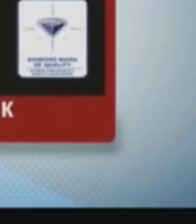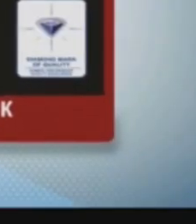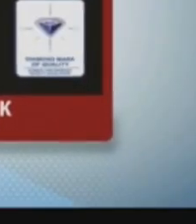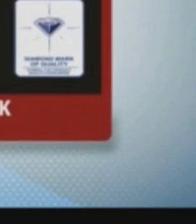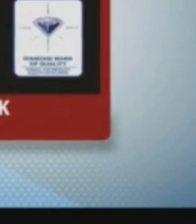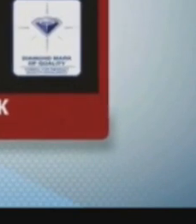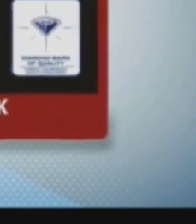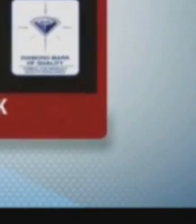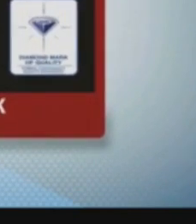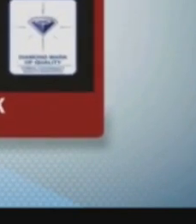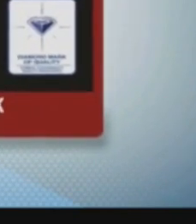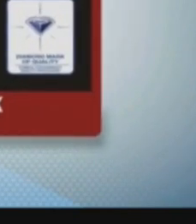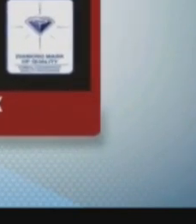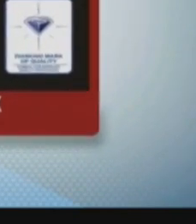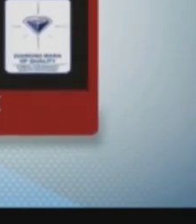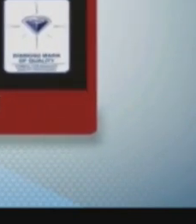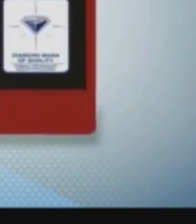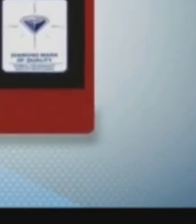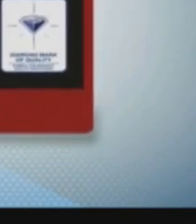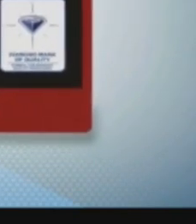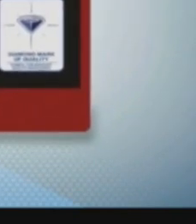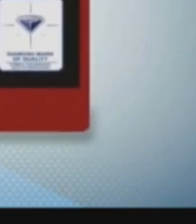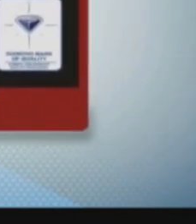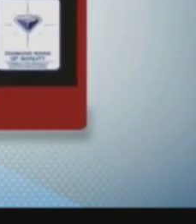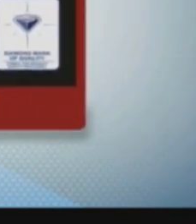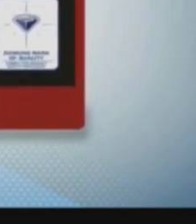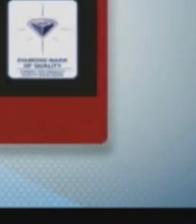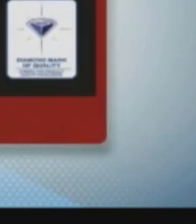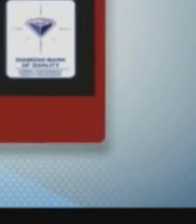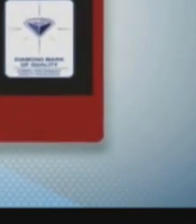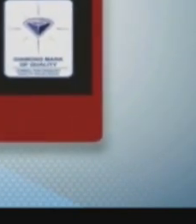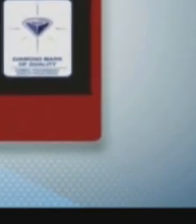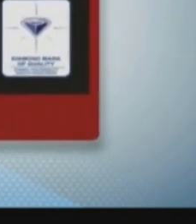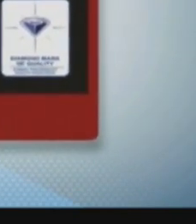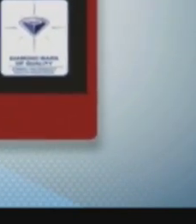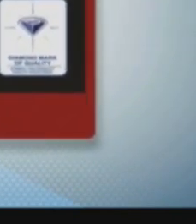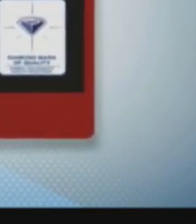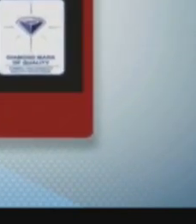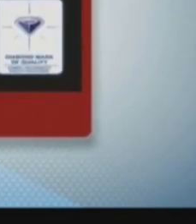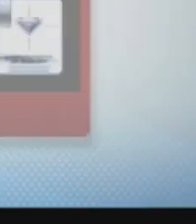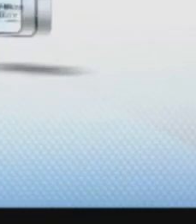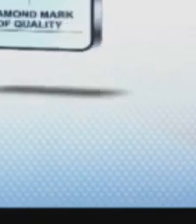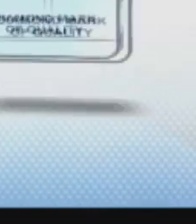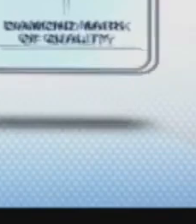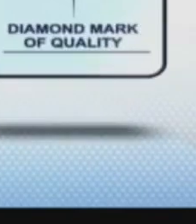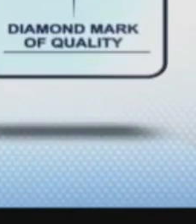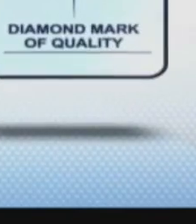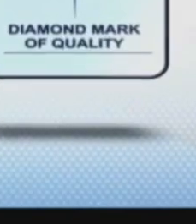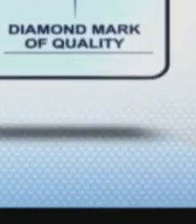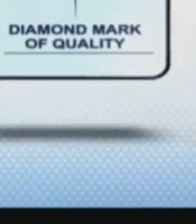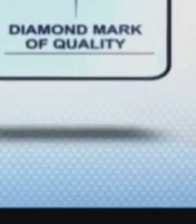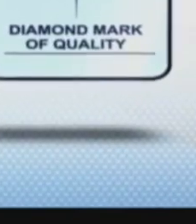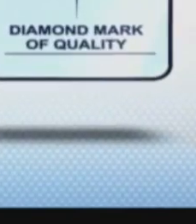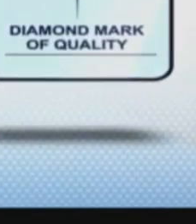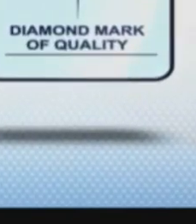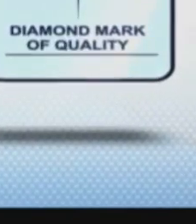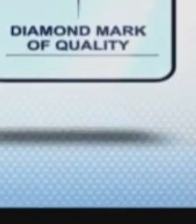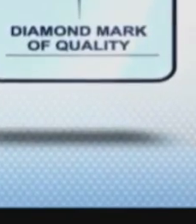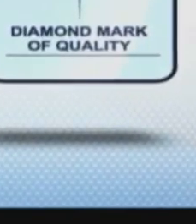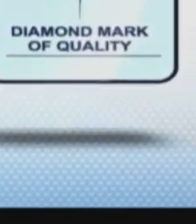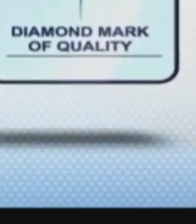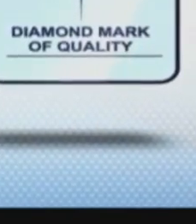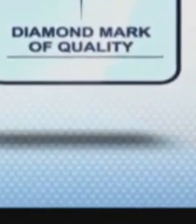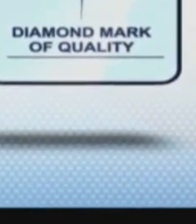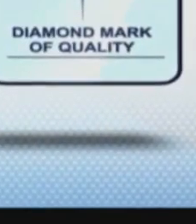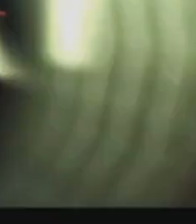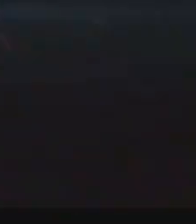Look for the Devki mark on a wider setting reinforcement, twisted and TMT rebars, which are KBS certified and have the diamond